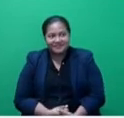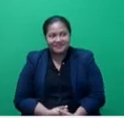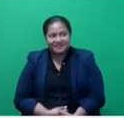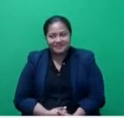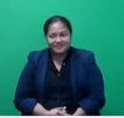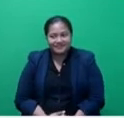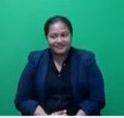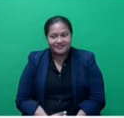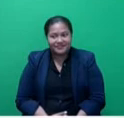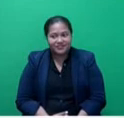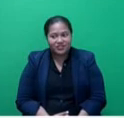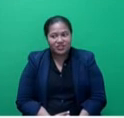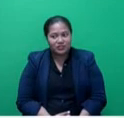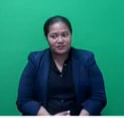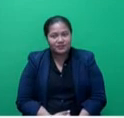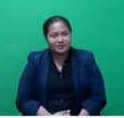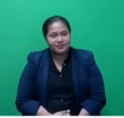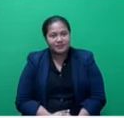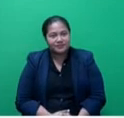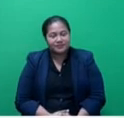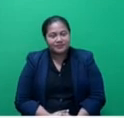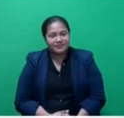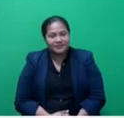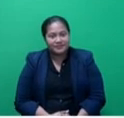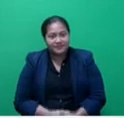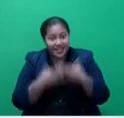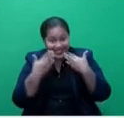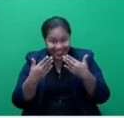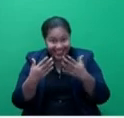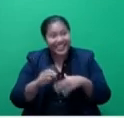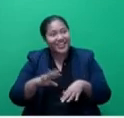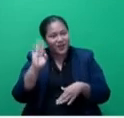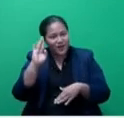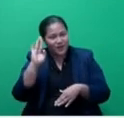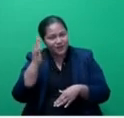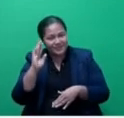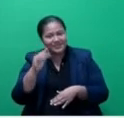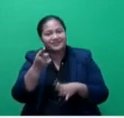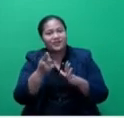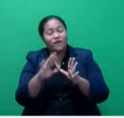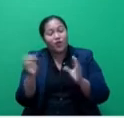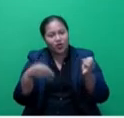I thank the Honourable Ratu Atonio Lalabalavu for his contribution to the debate.